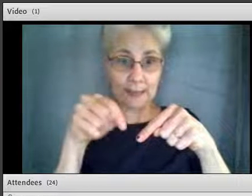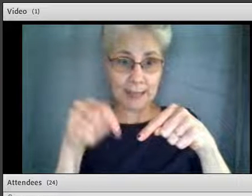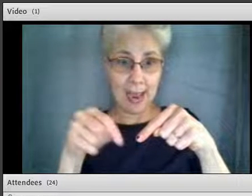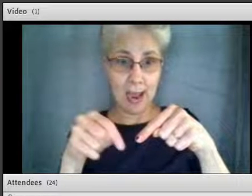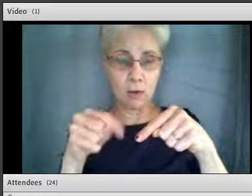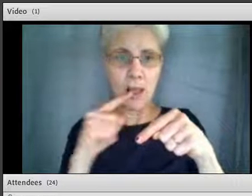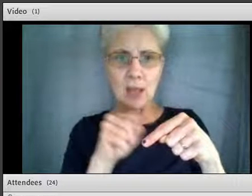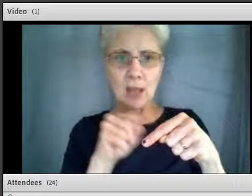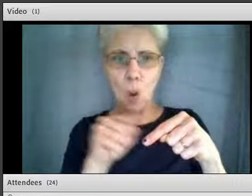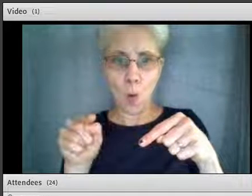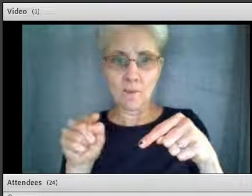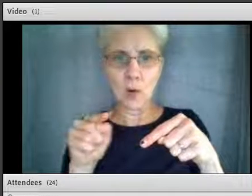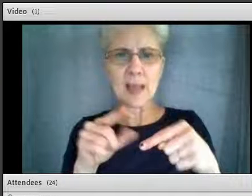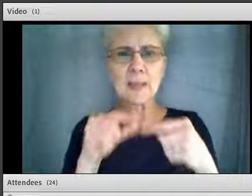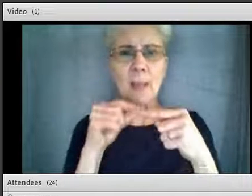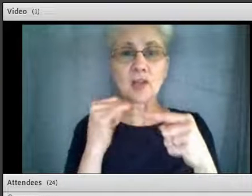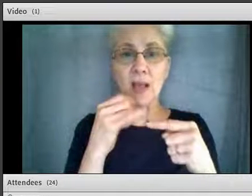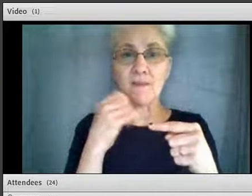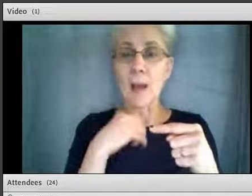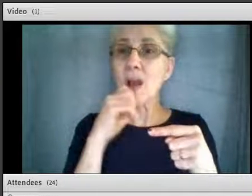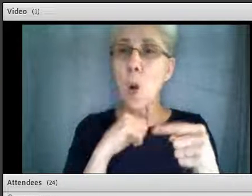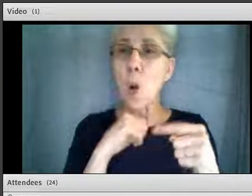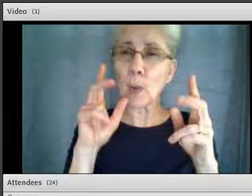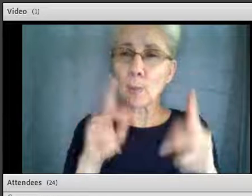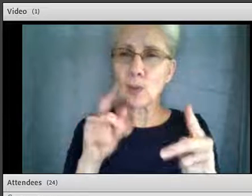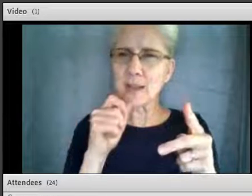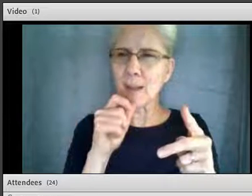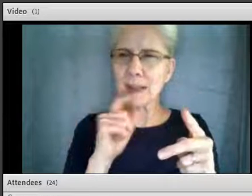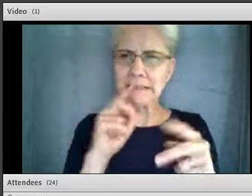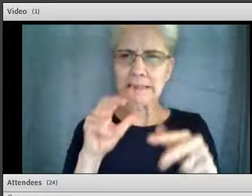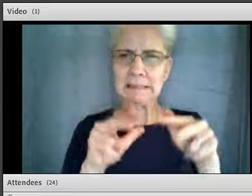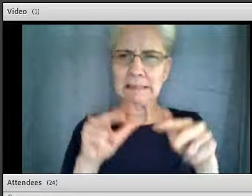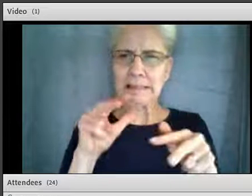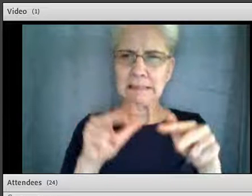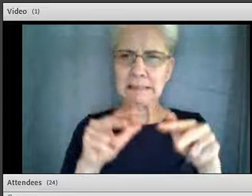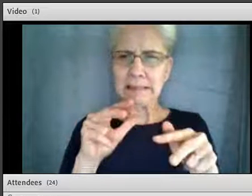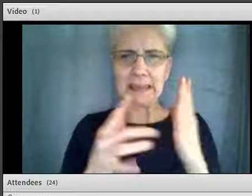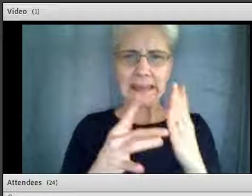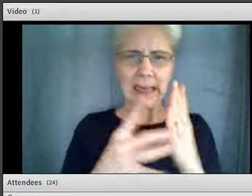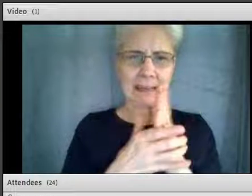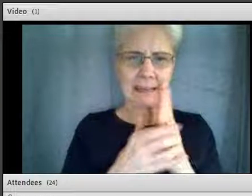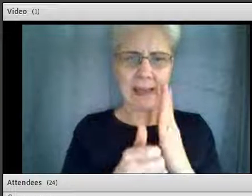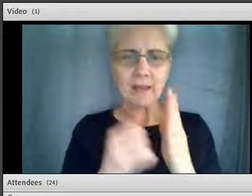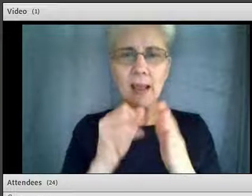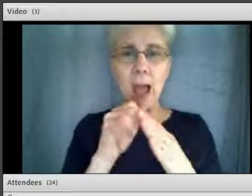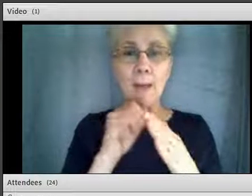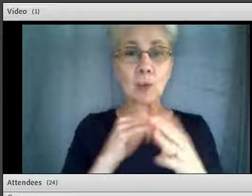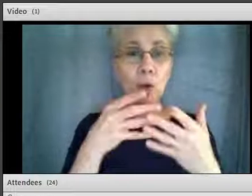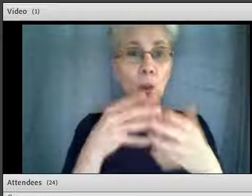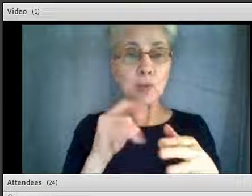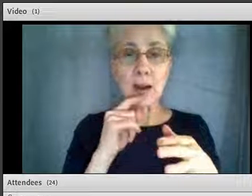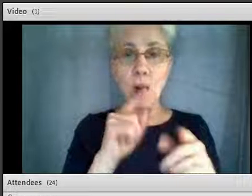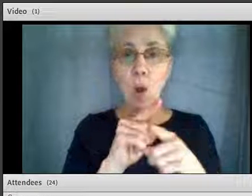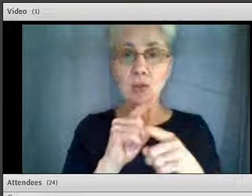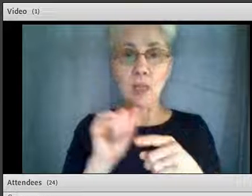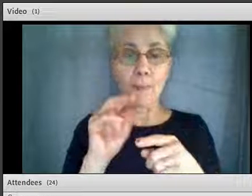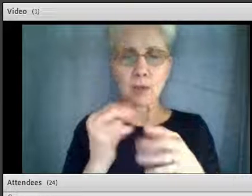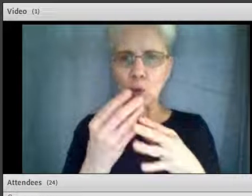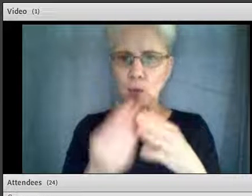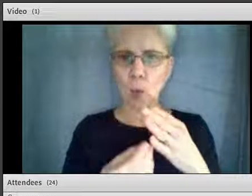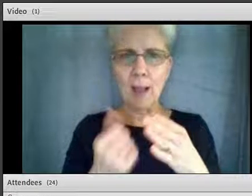older person, I'm not quite techie savvy, I'm going to lose it. All of a sudden the menu is going to go away. I have to do it again. Sometimes then